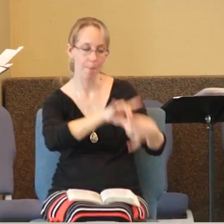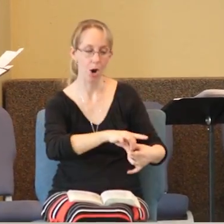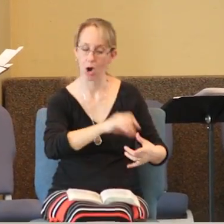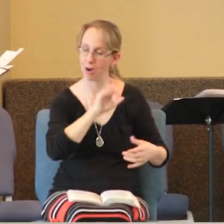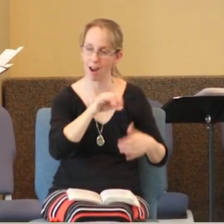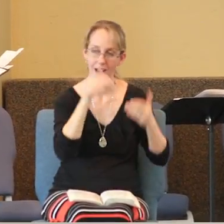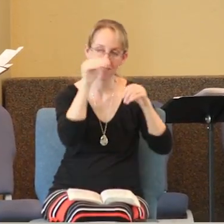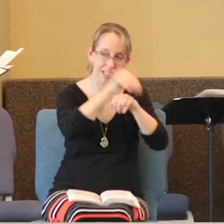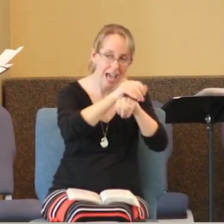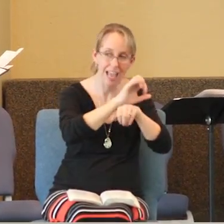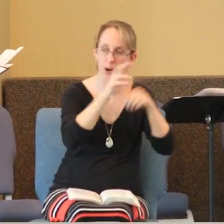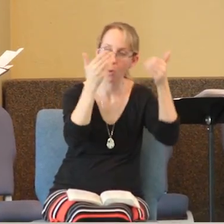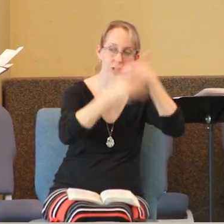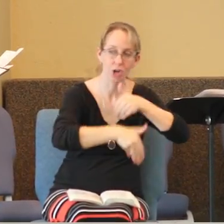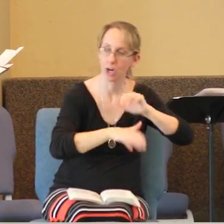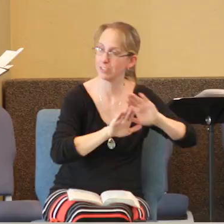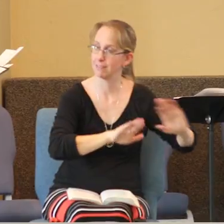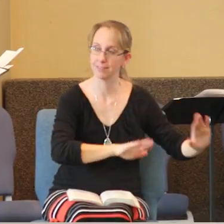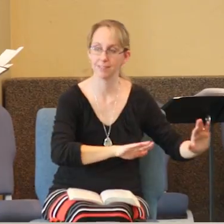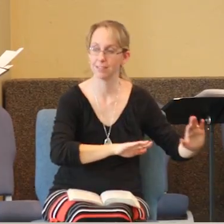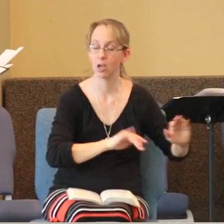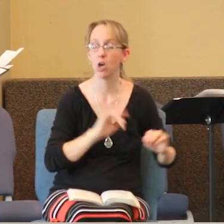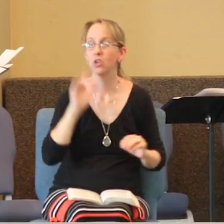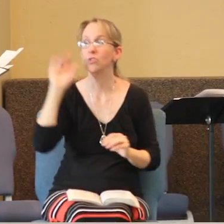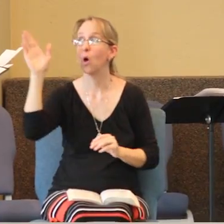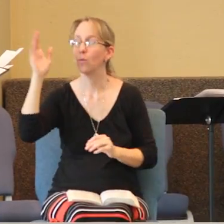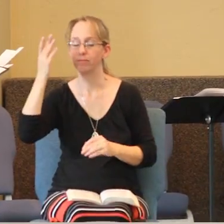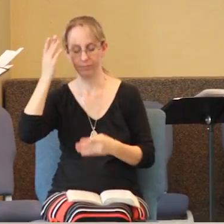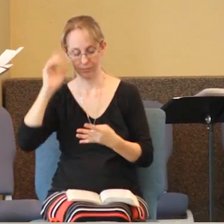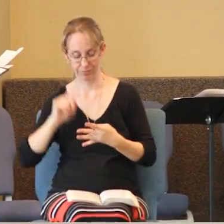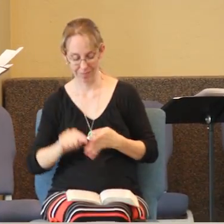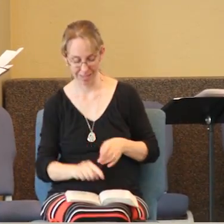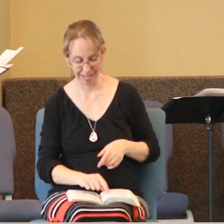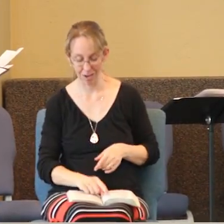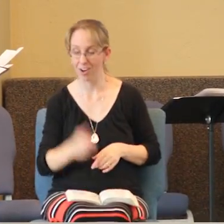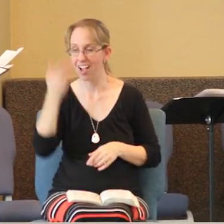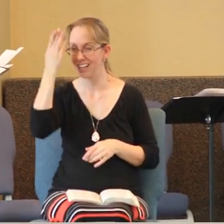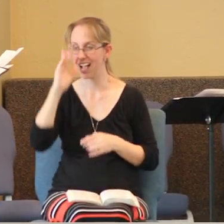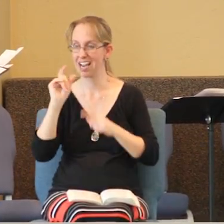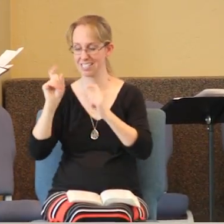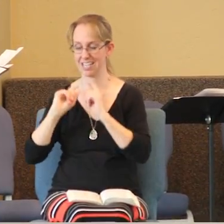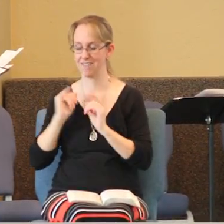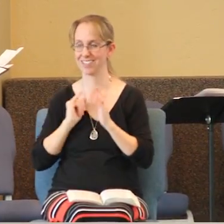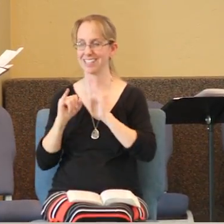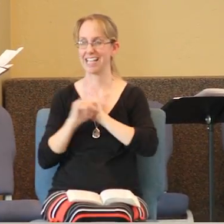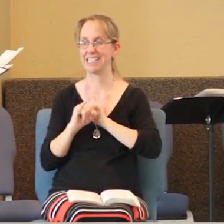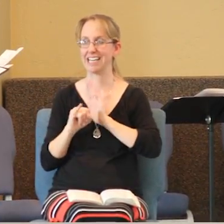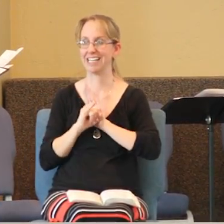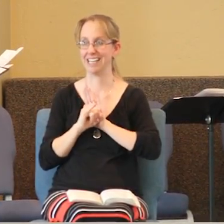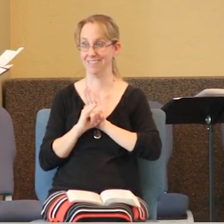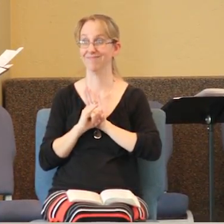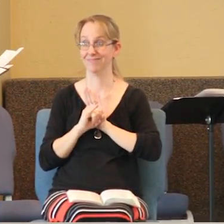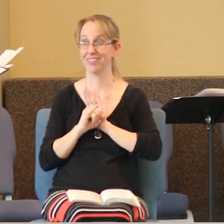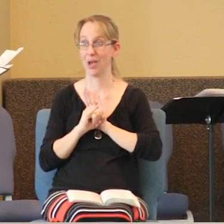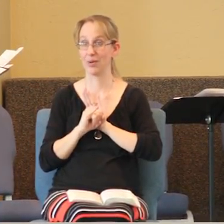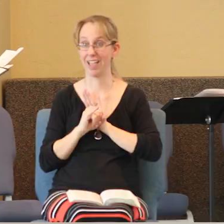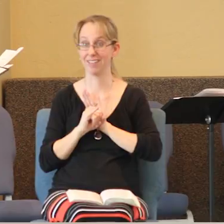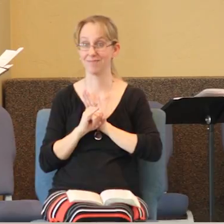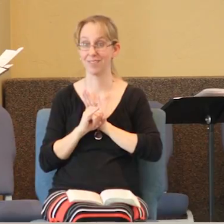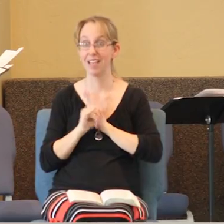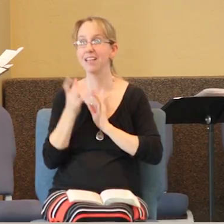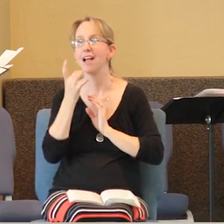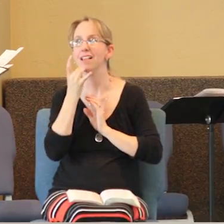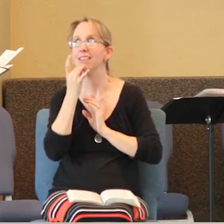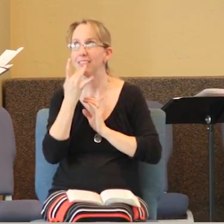of night nor of darkness. So he gives us an identity. So as light